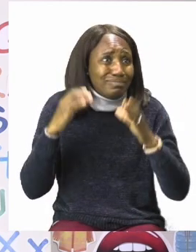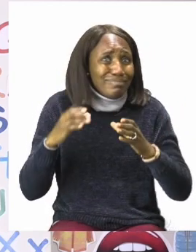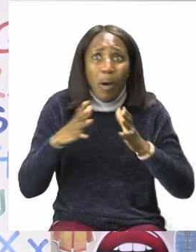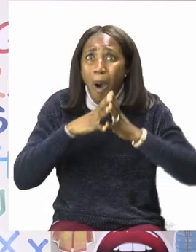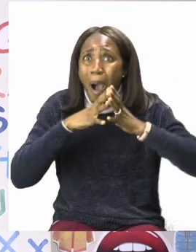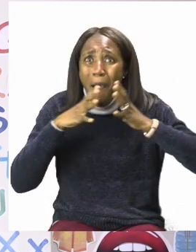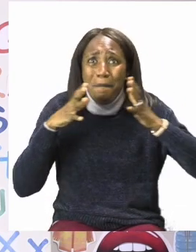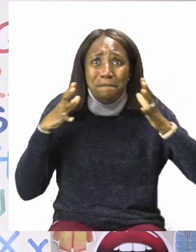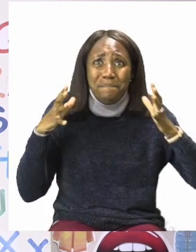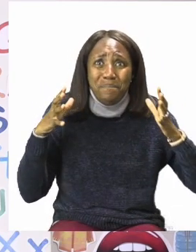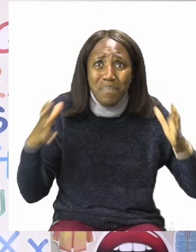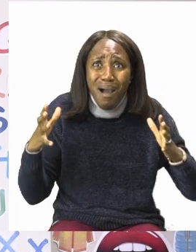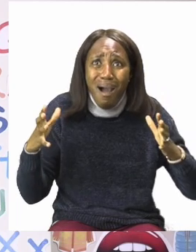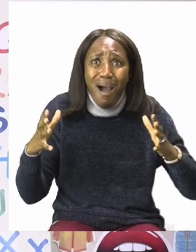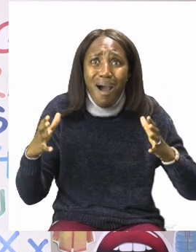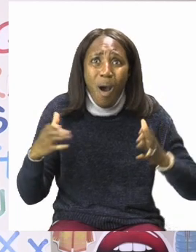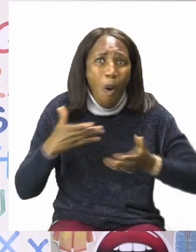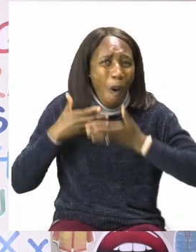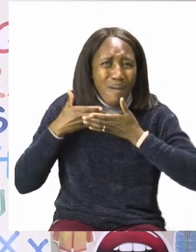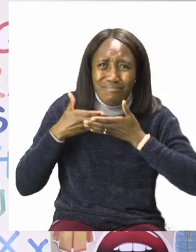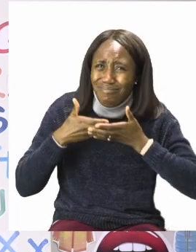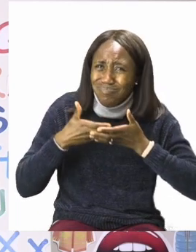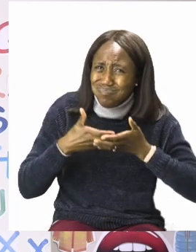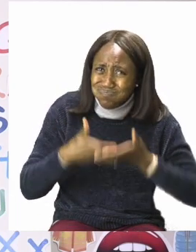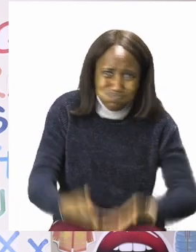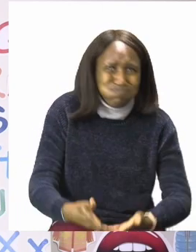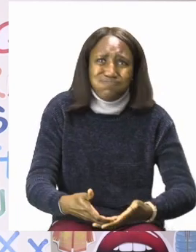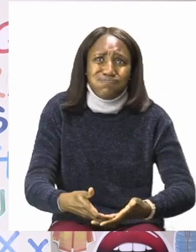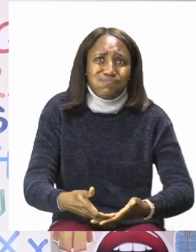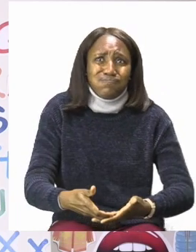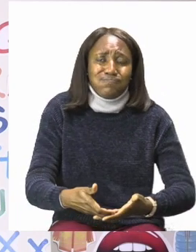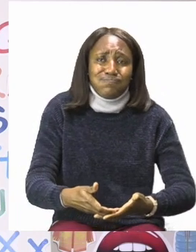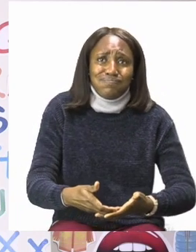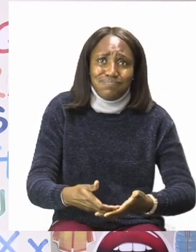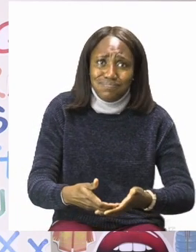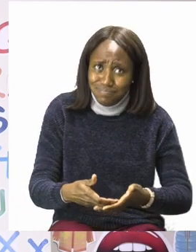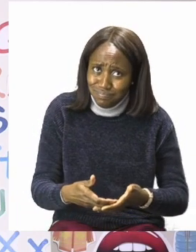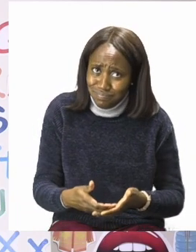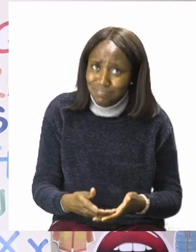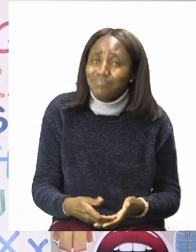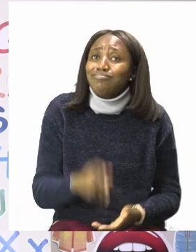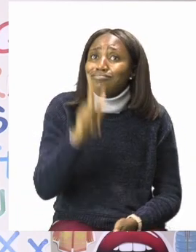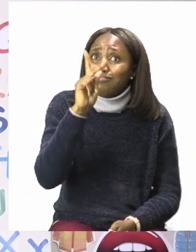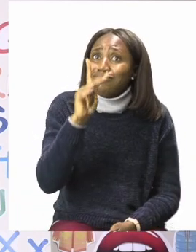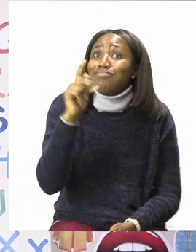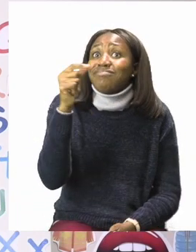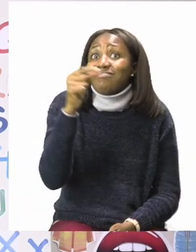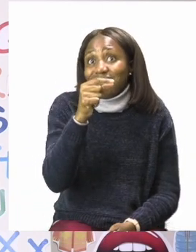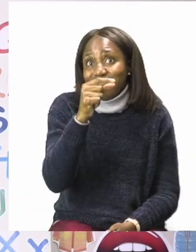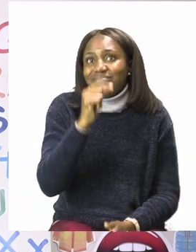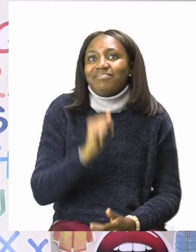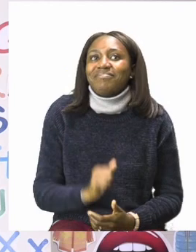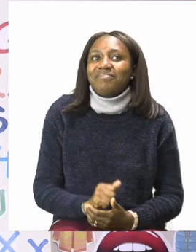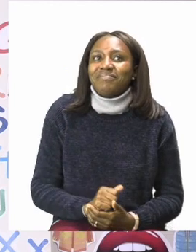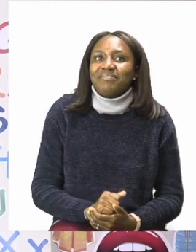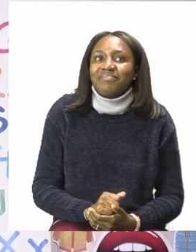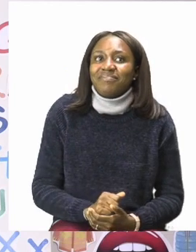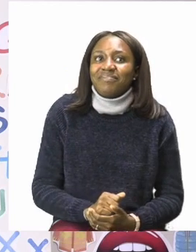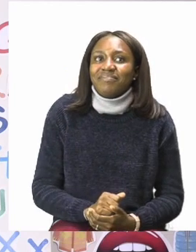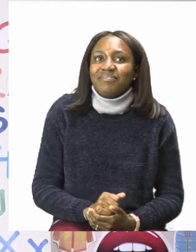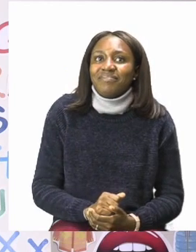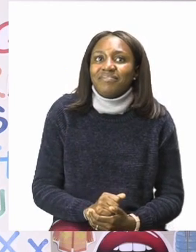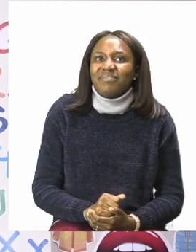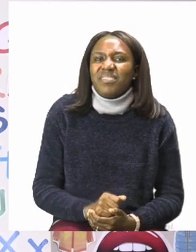big. And when they are being measured or weighed, they are weighed in kilograms. That's because the grams will